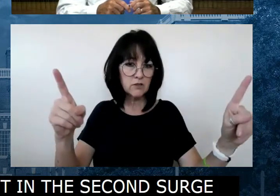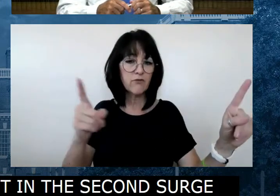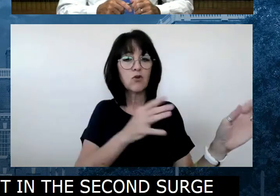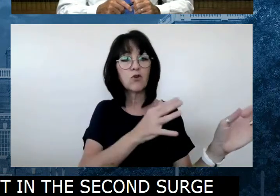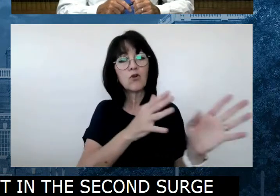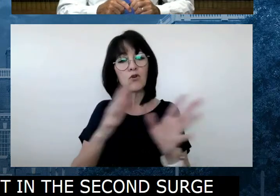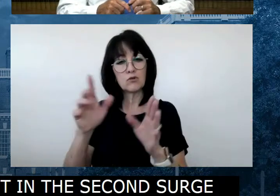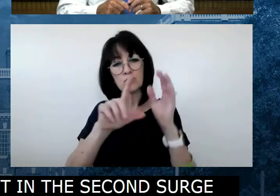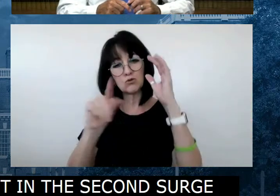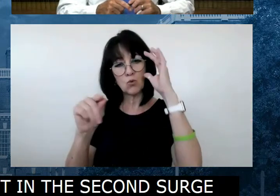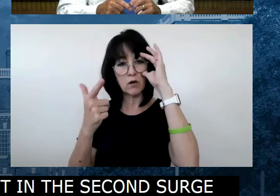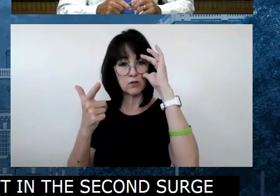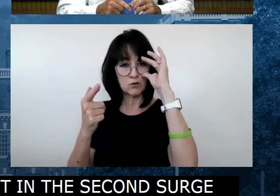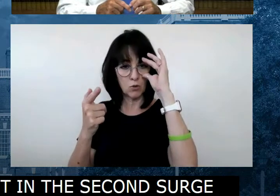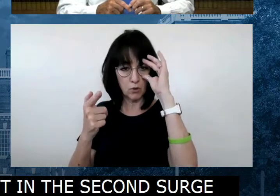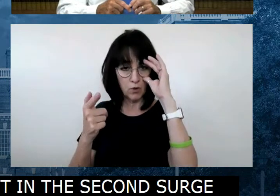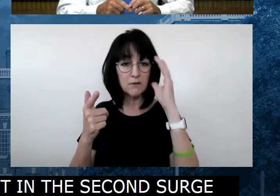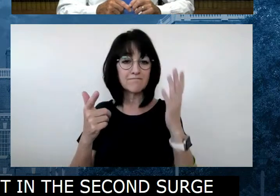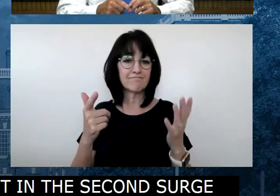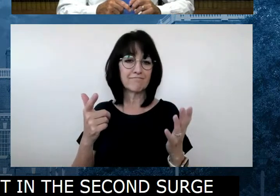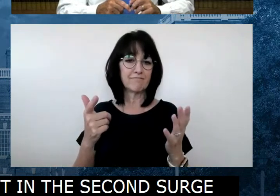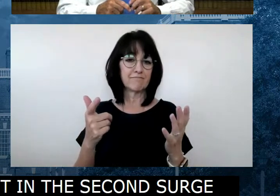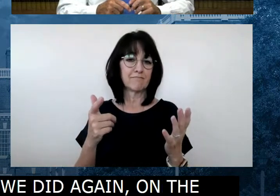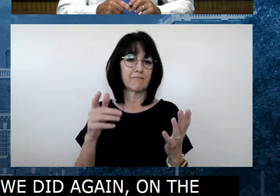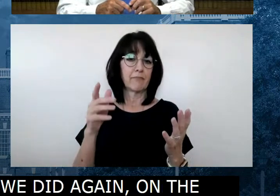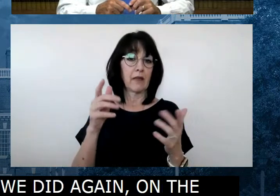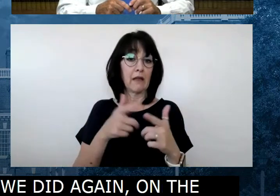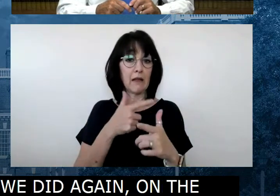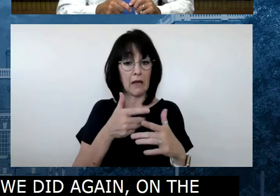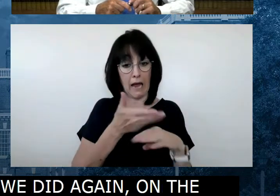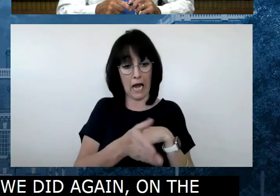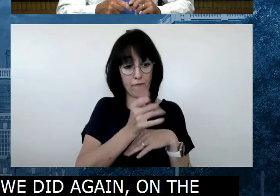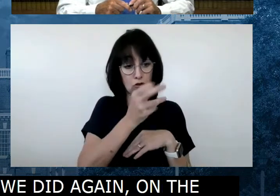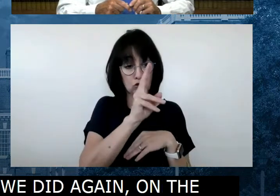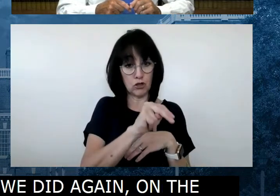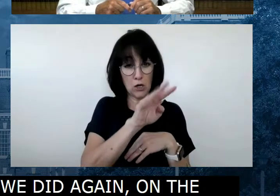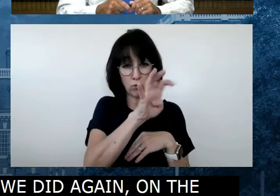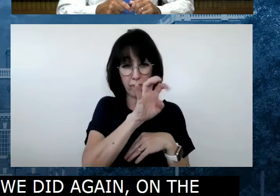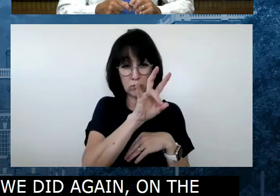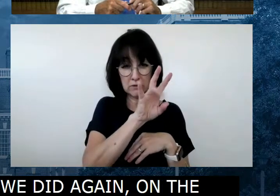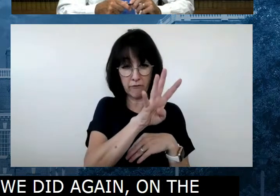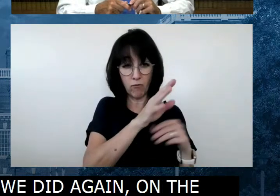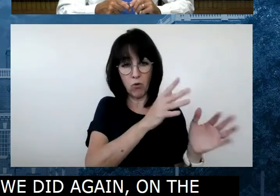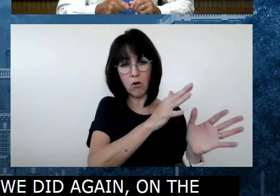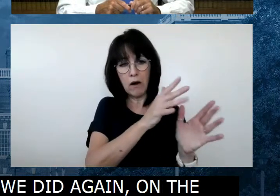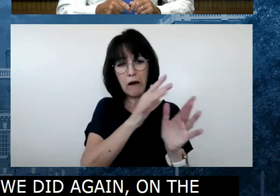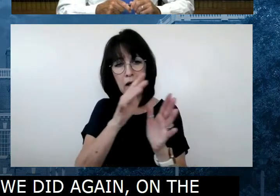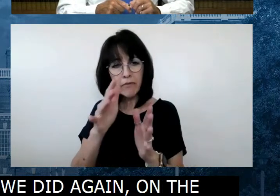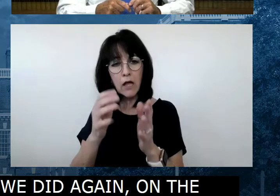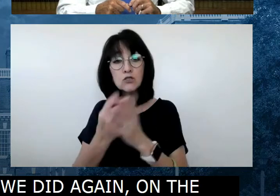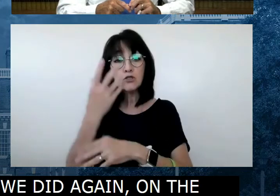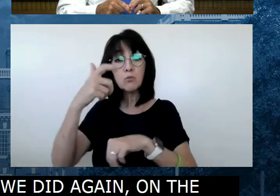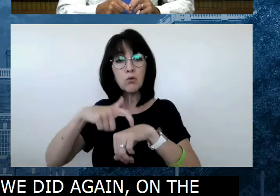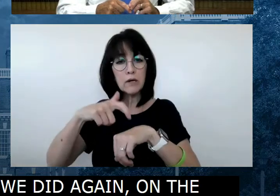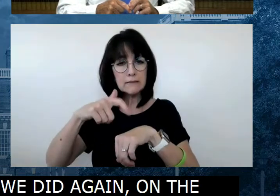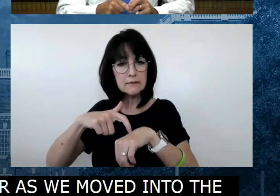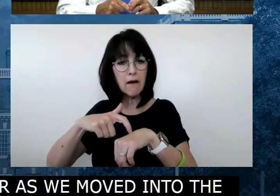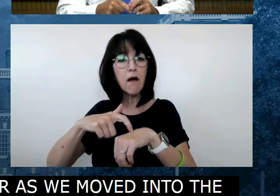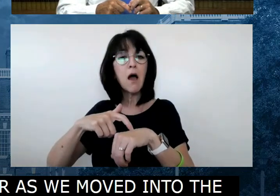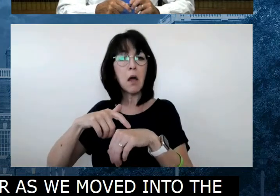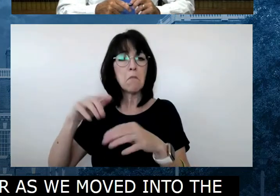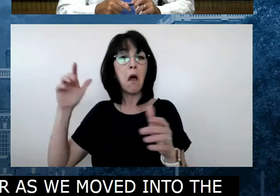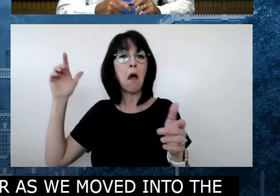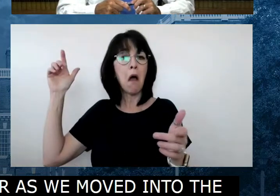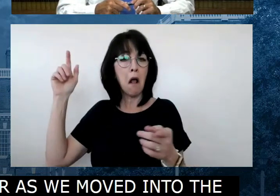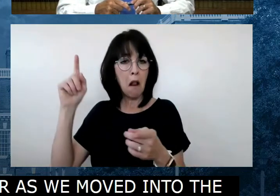the other side of that peak, got healthier as we moved into the spring, and then had another little mini peak as we moved